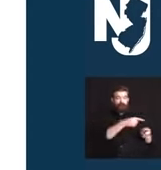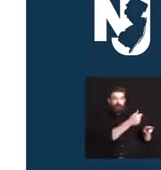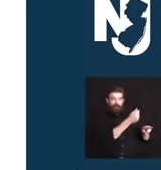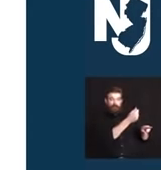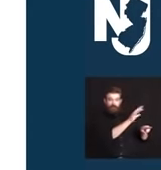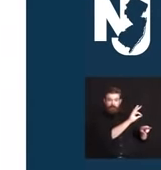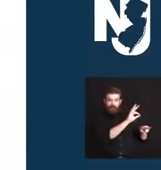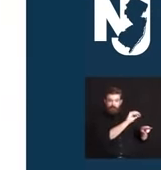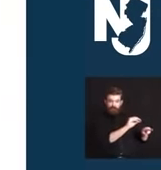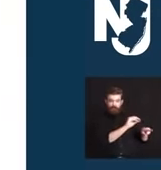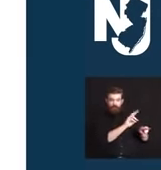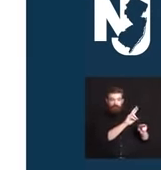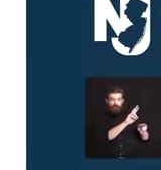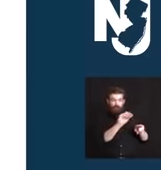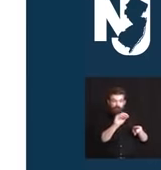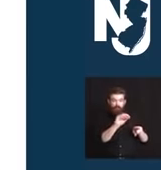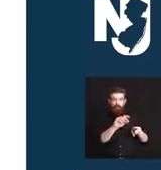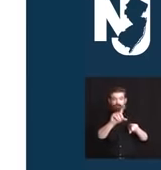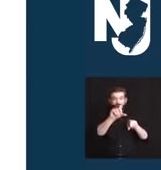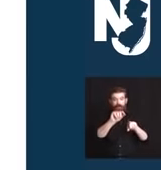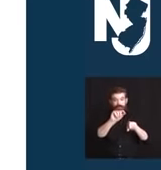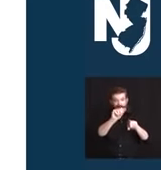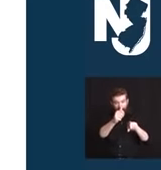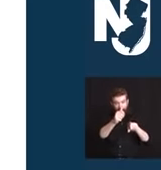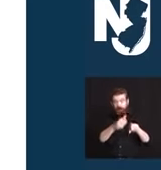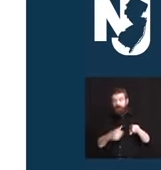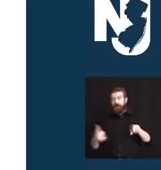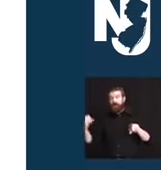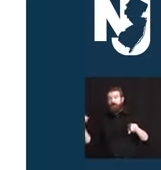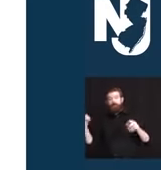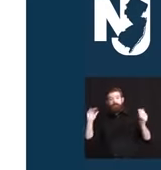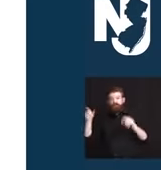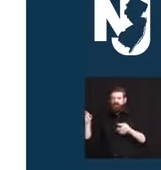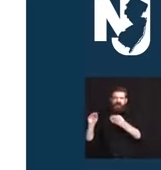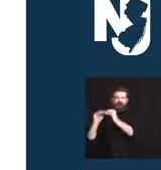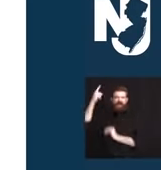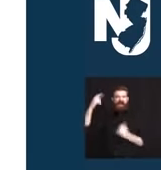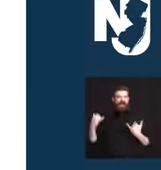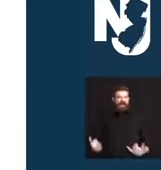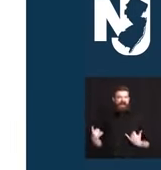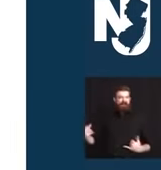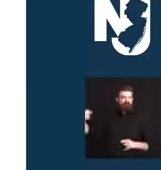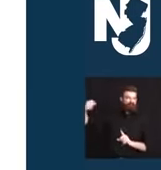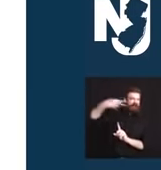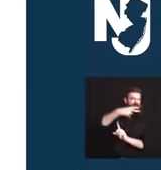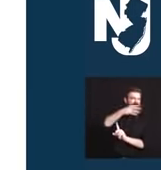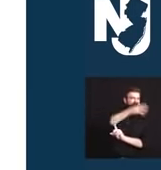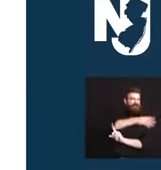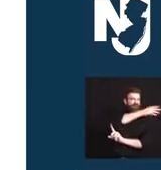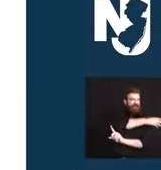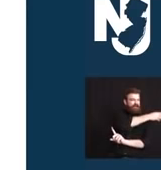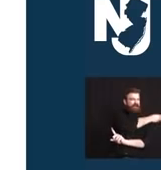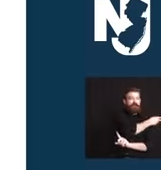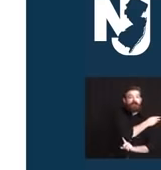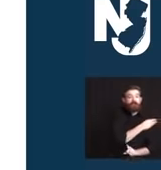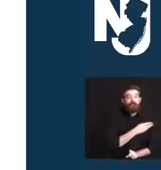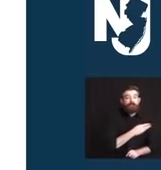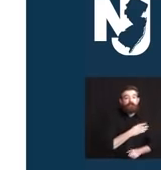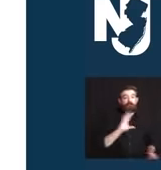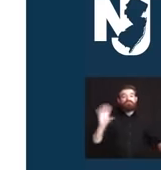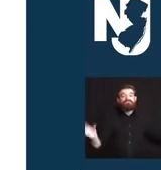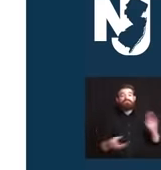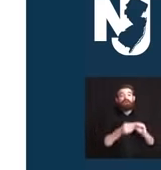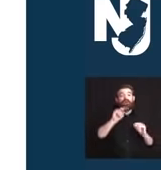than 94% of all New Jerseyans have now been counted. But what's really exciting is how broad the cooperation has